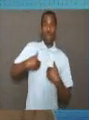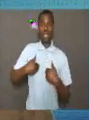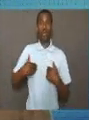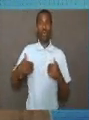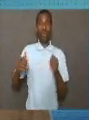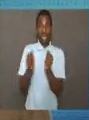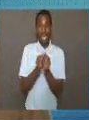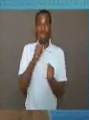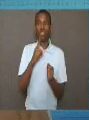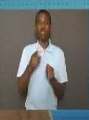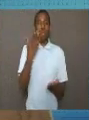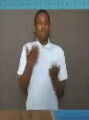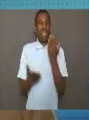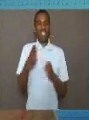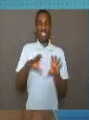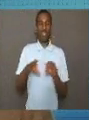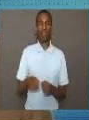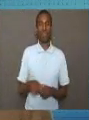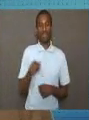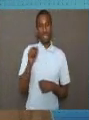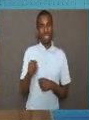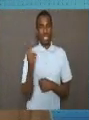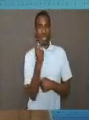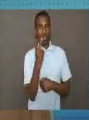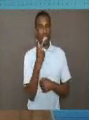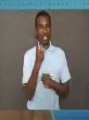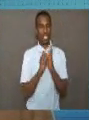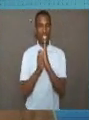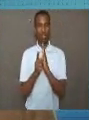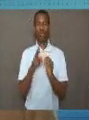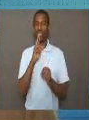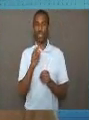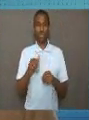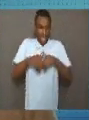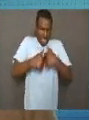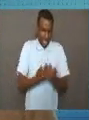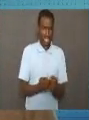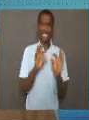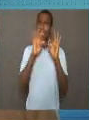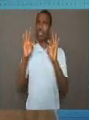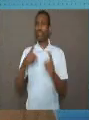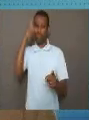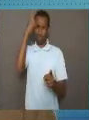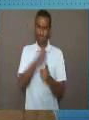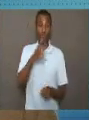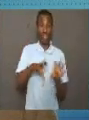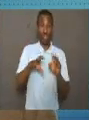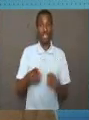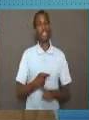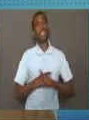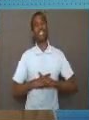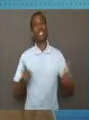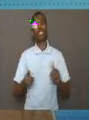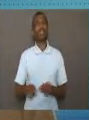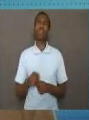These are two examples of how to prove the statement. But if it